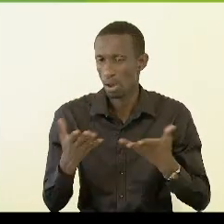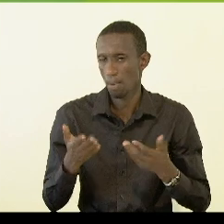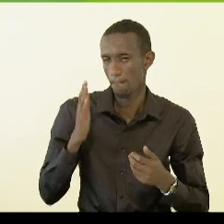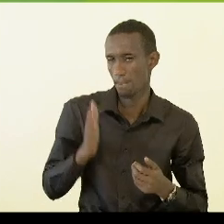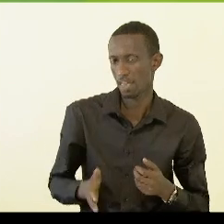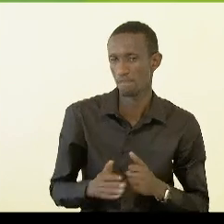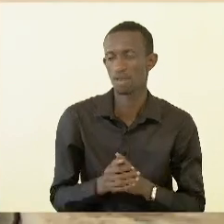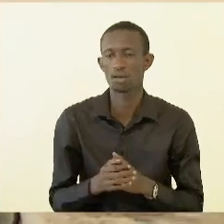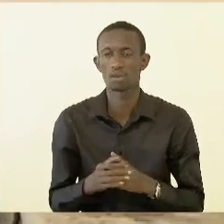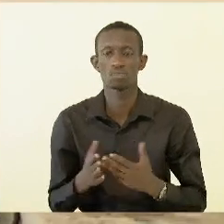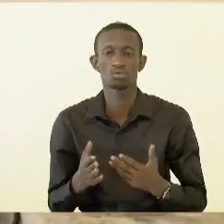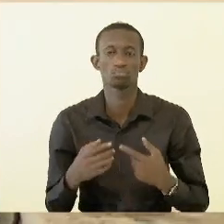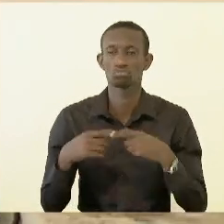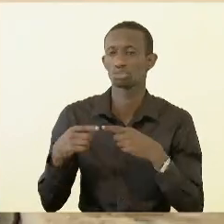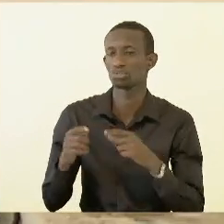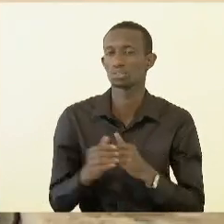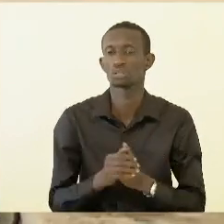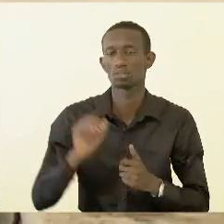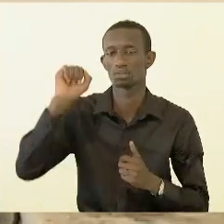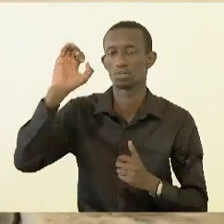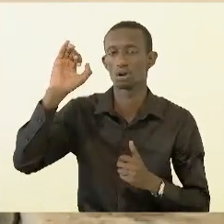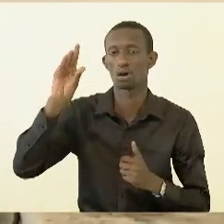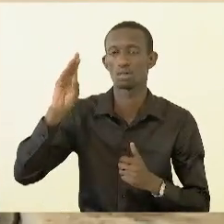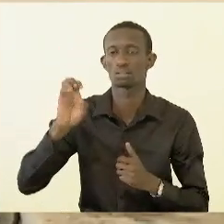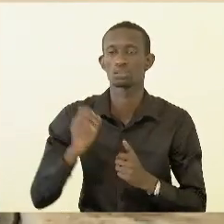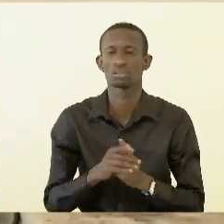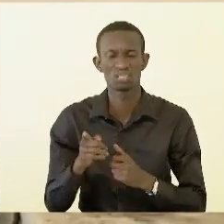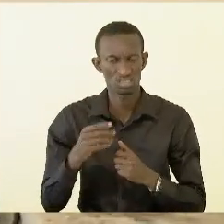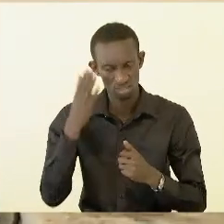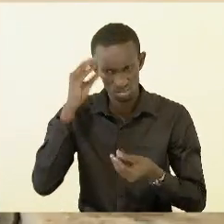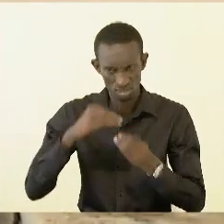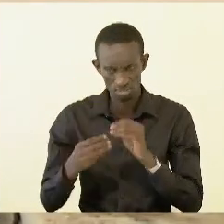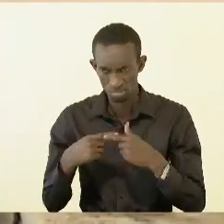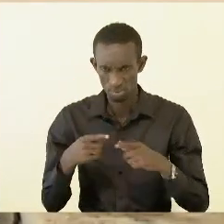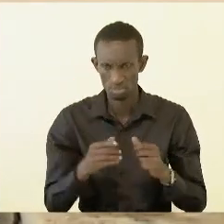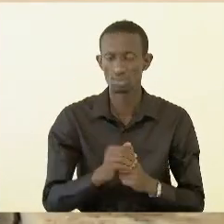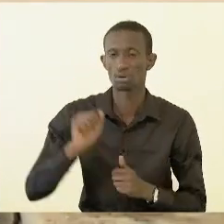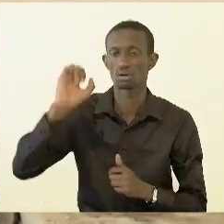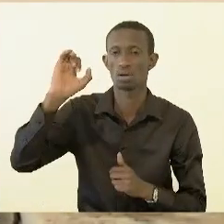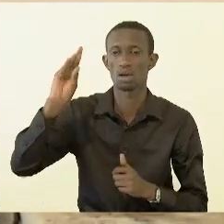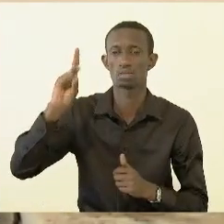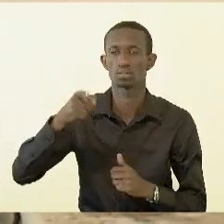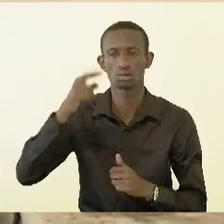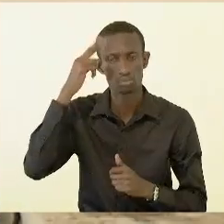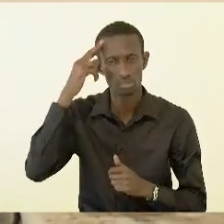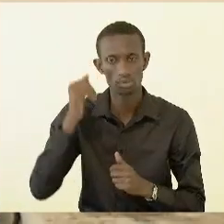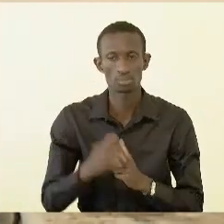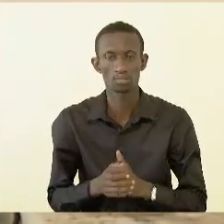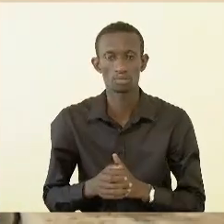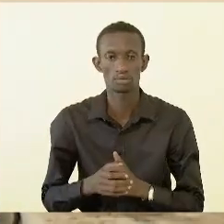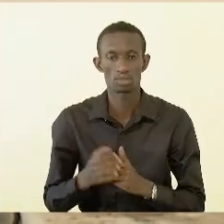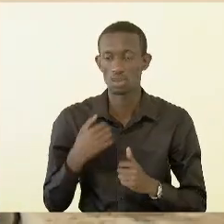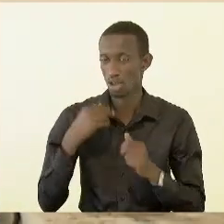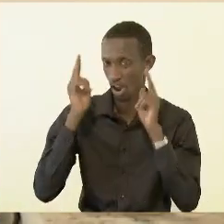different acids. And we mentioned a number of acids, if you can remember. Can you still mention? I hope you have